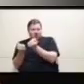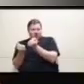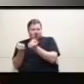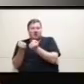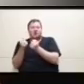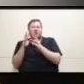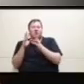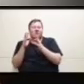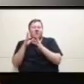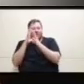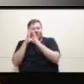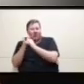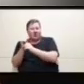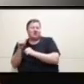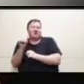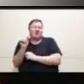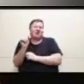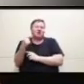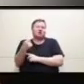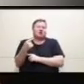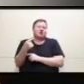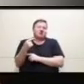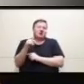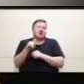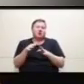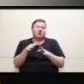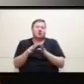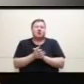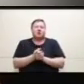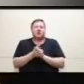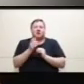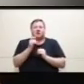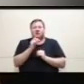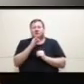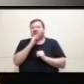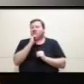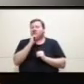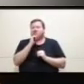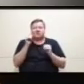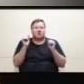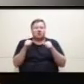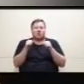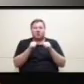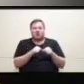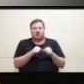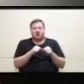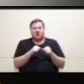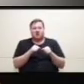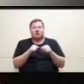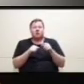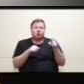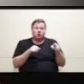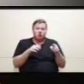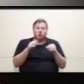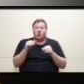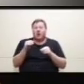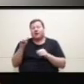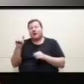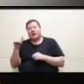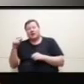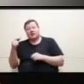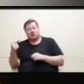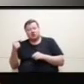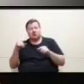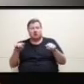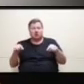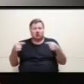So if we still disagree, we leave it at the fact that we and you are disagreeing because the Auditor General hasn't changed